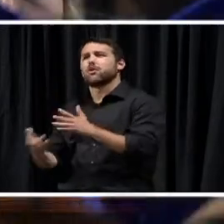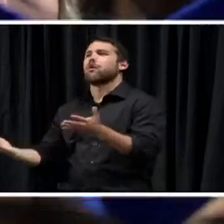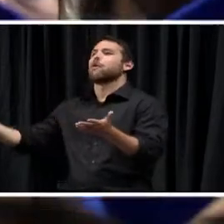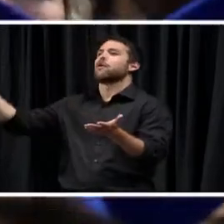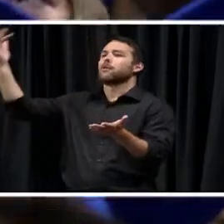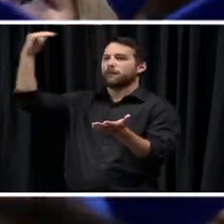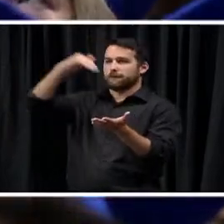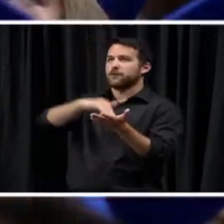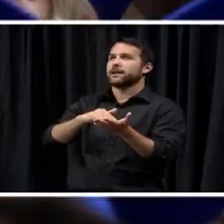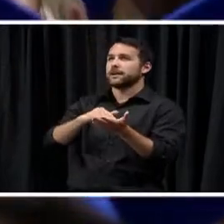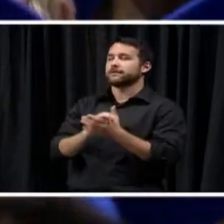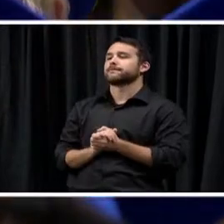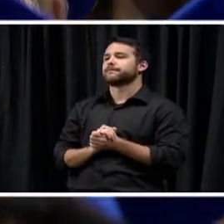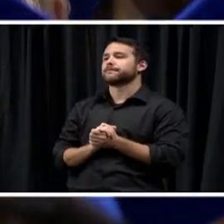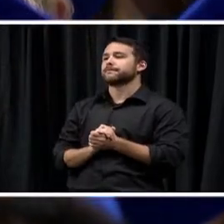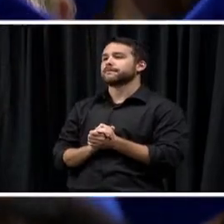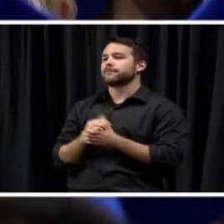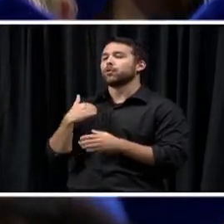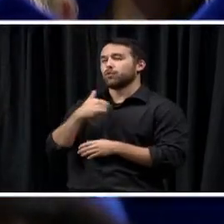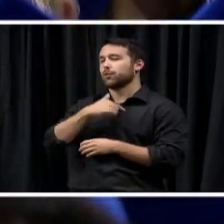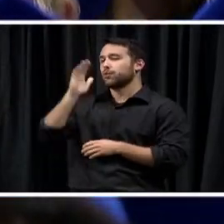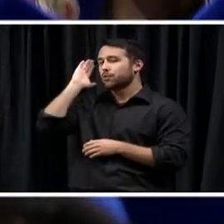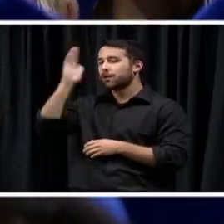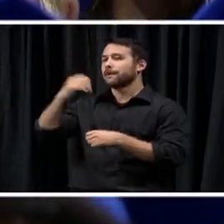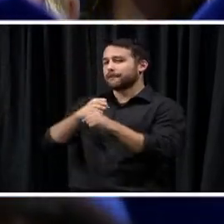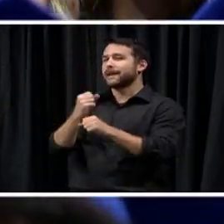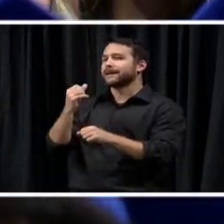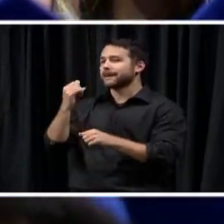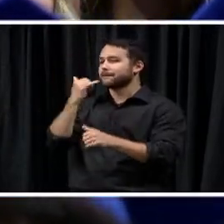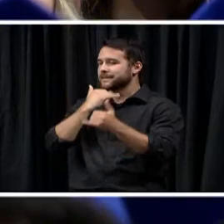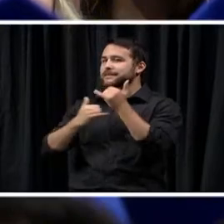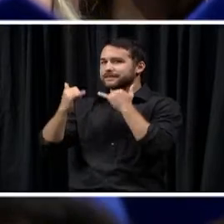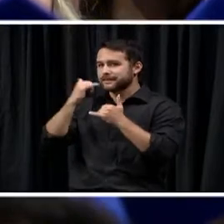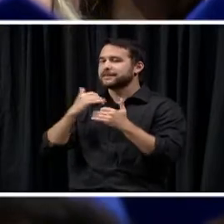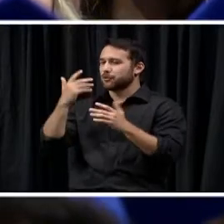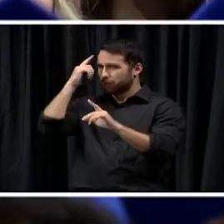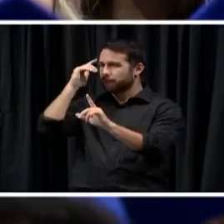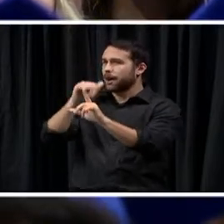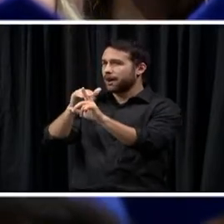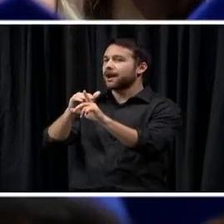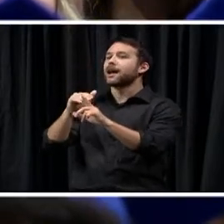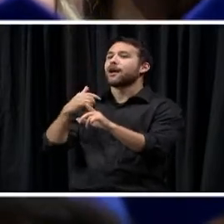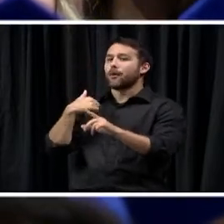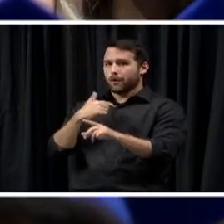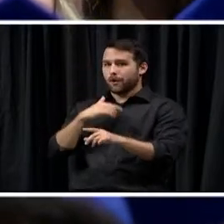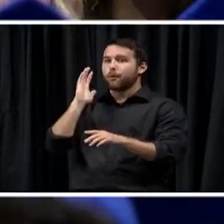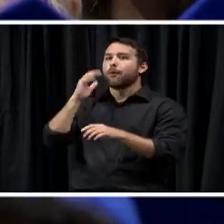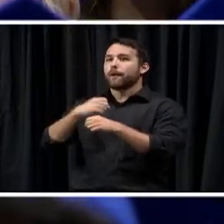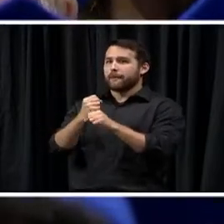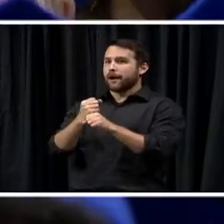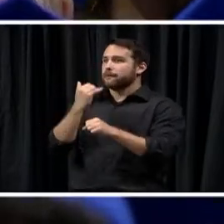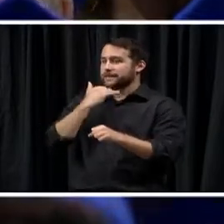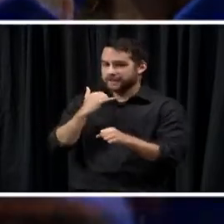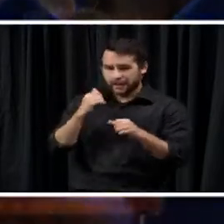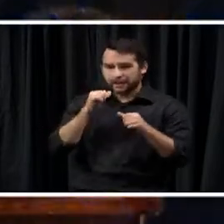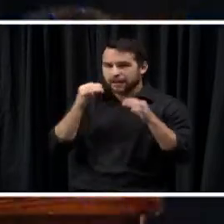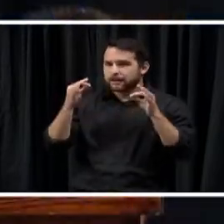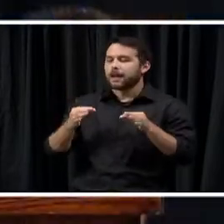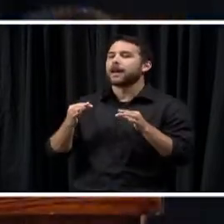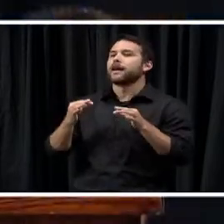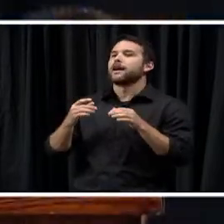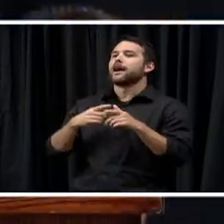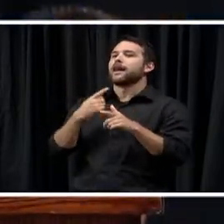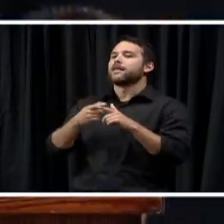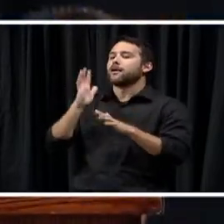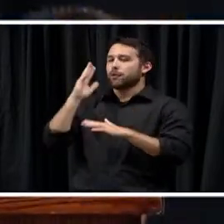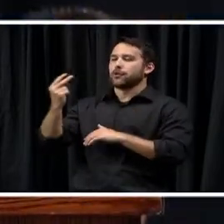is a reminder that we are going to make silly mistakes. Impulsive decisions will be made, and there is a 100% chance we'll look back on